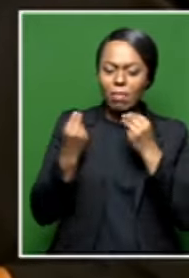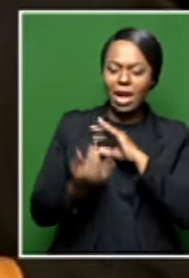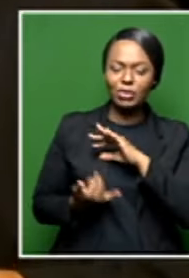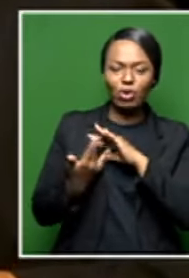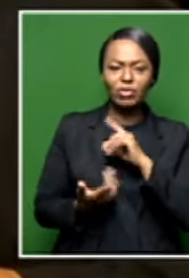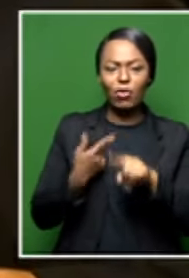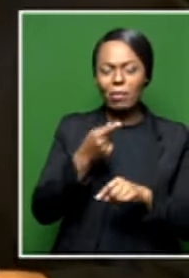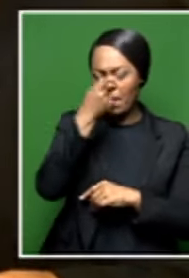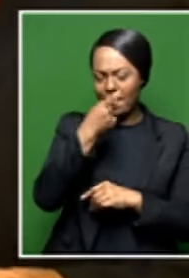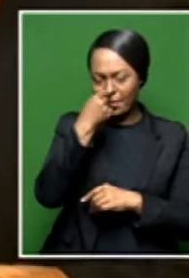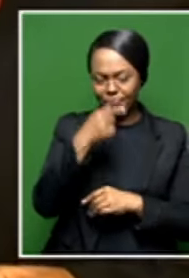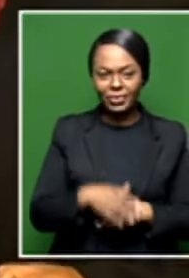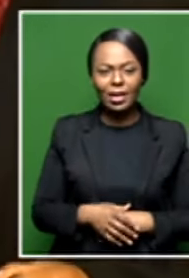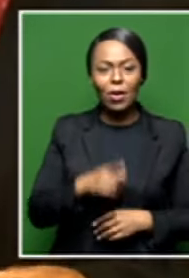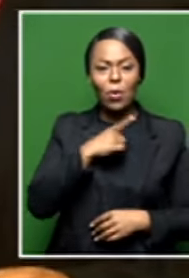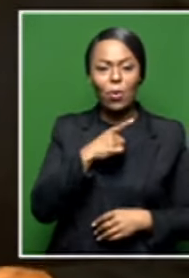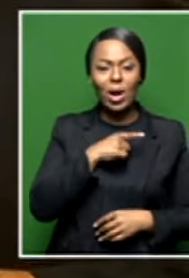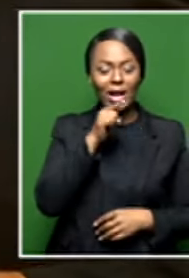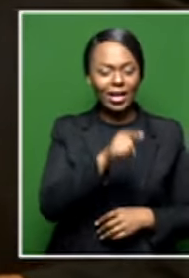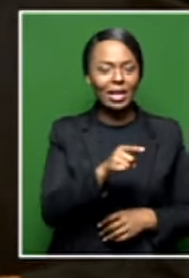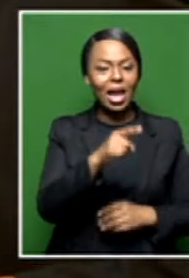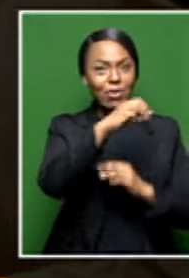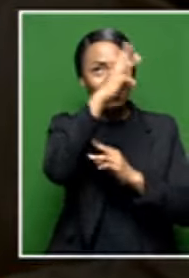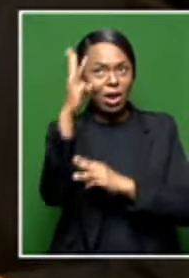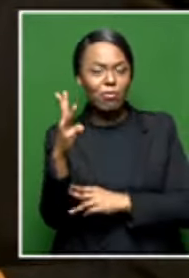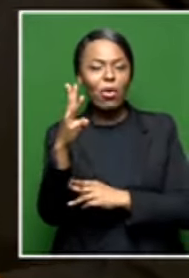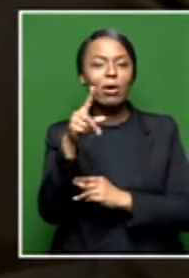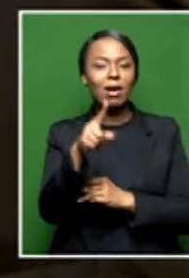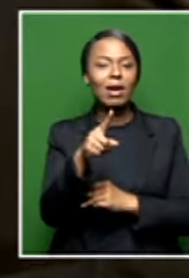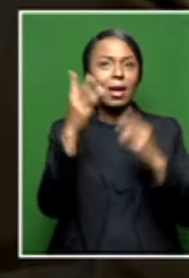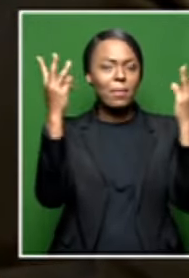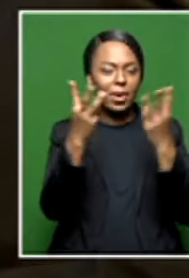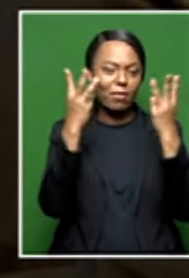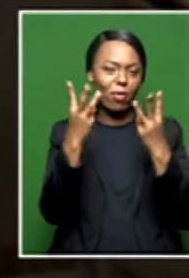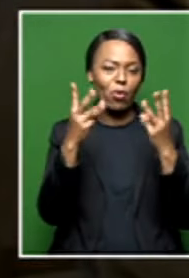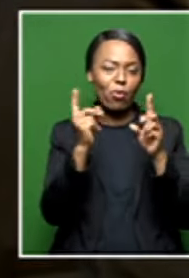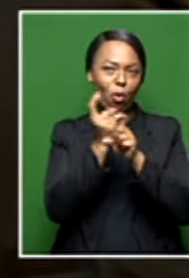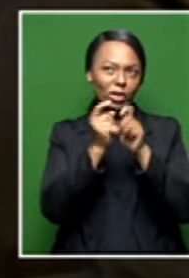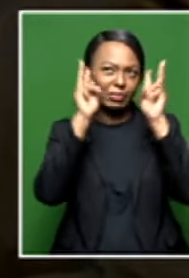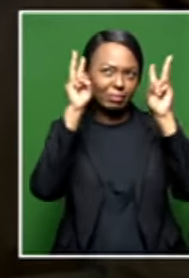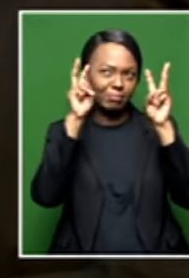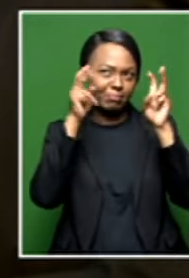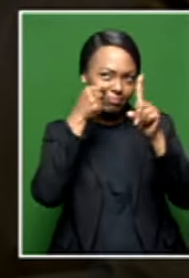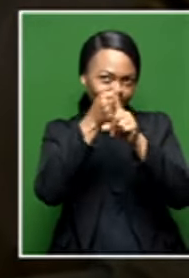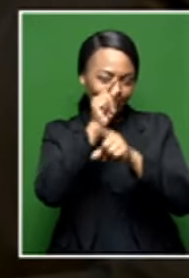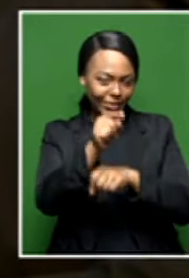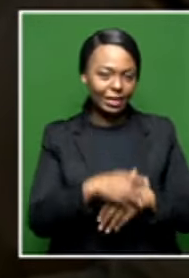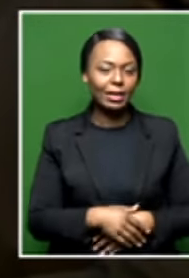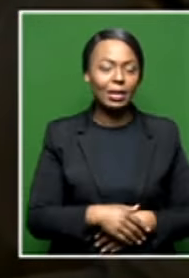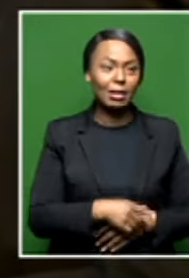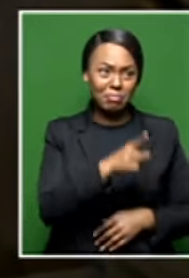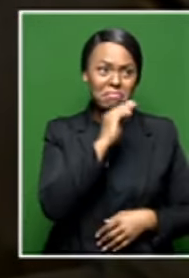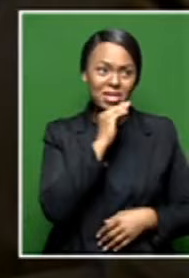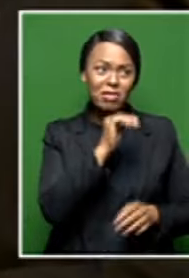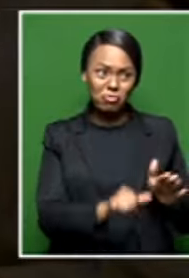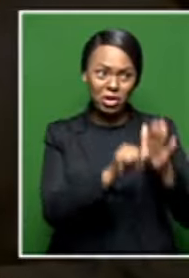as well. He coined the term the rainbow people, yes. And that is something you've explained to us means quite a lot to